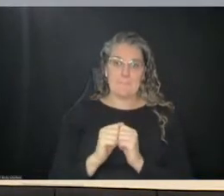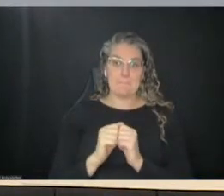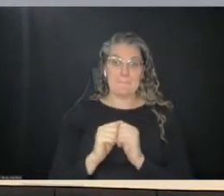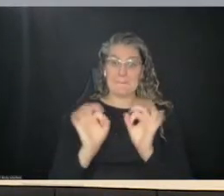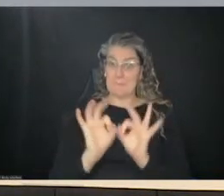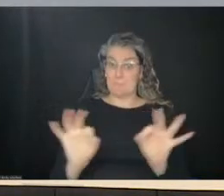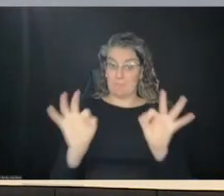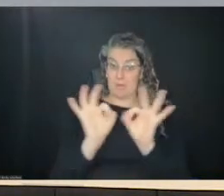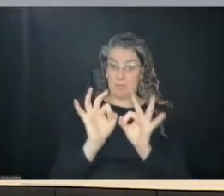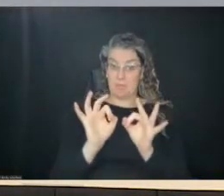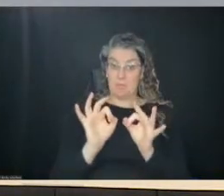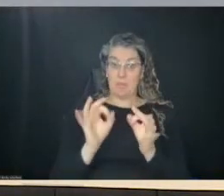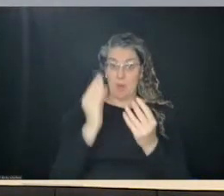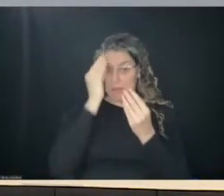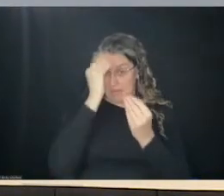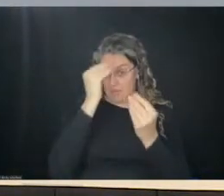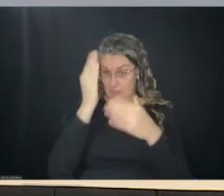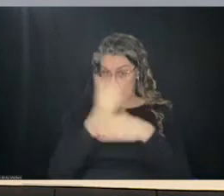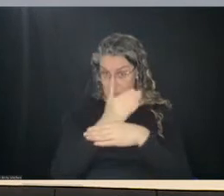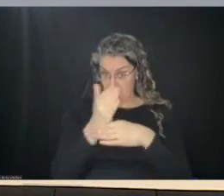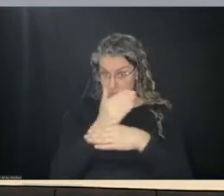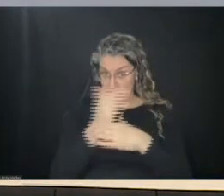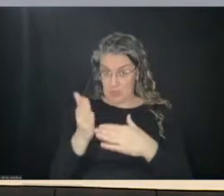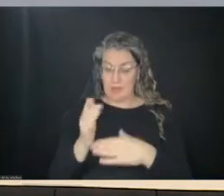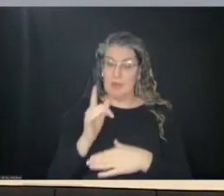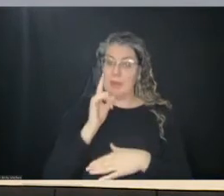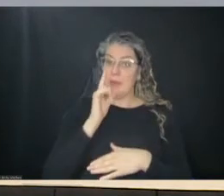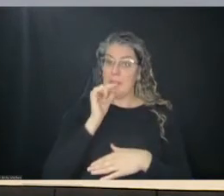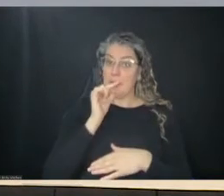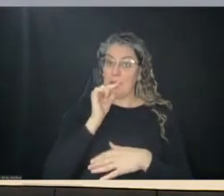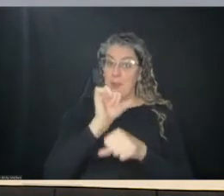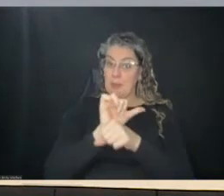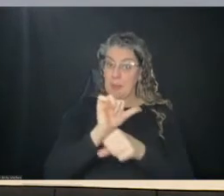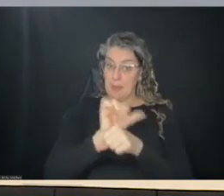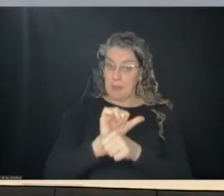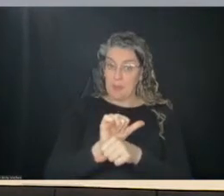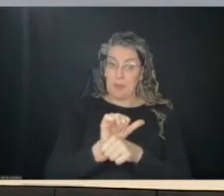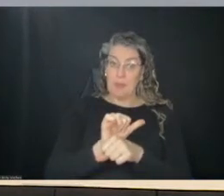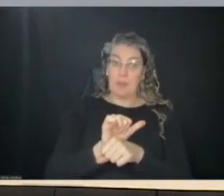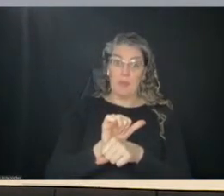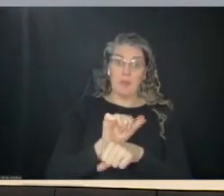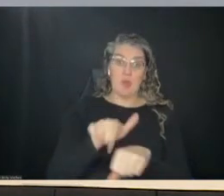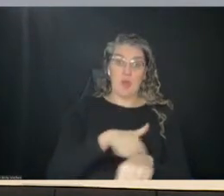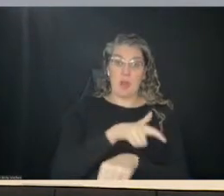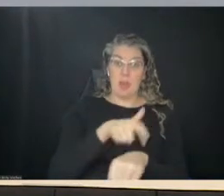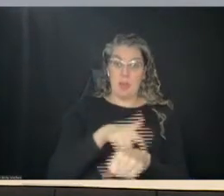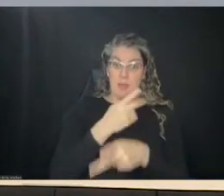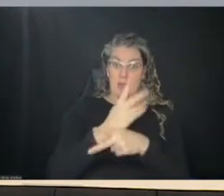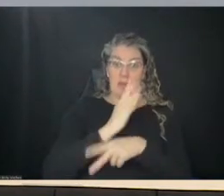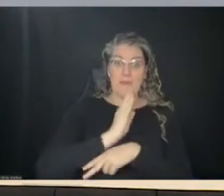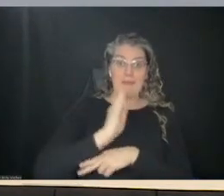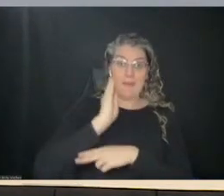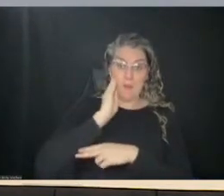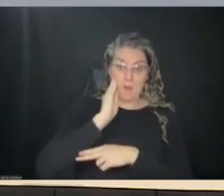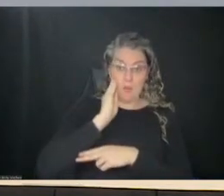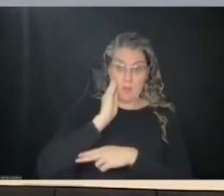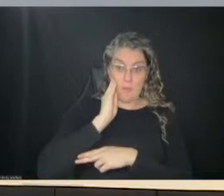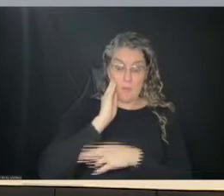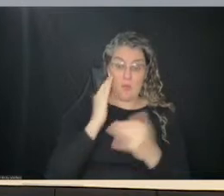that the majority of the long-term care and community care facilities have not only high rates